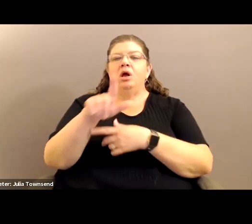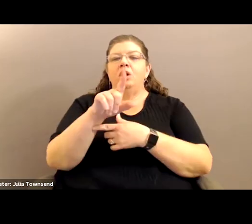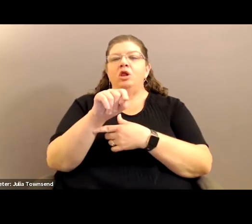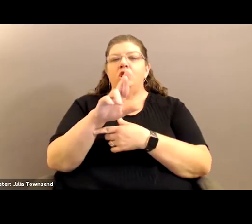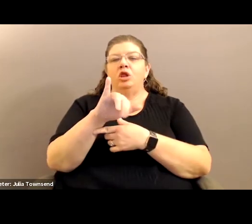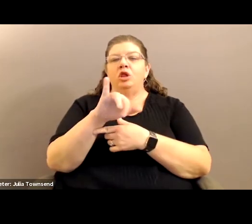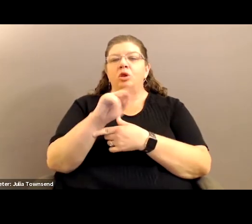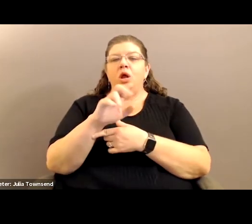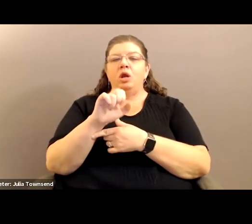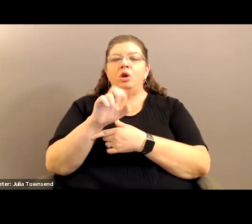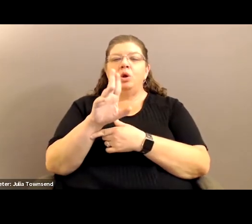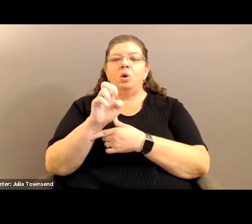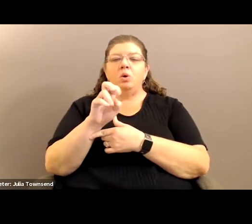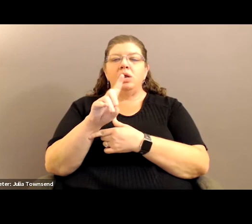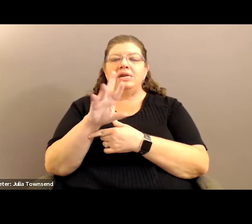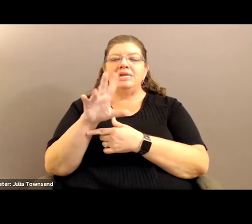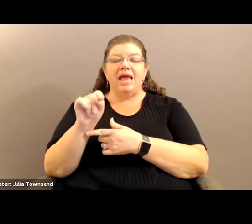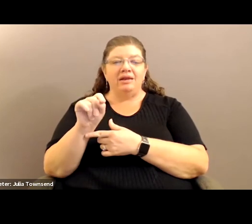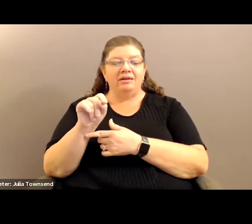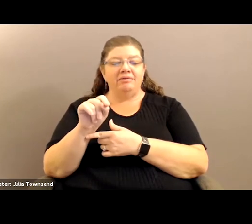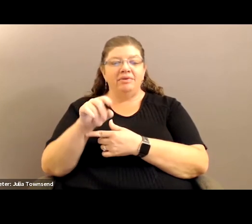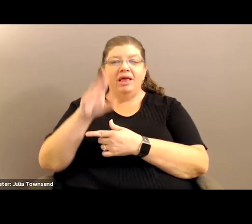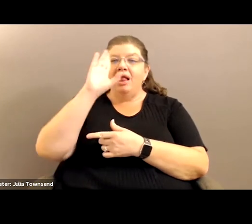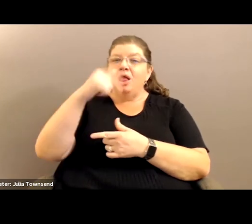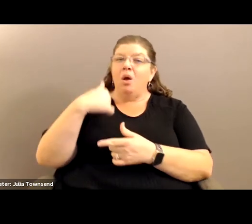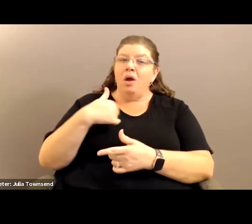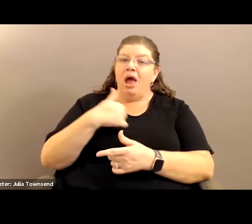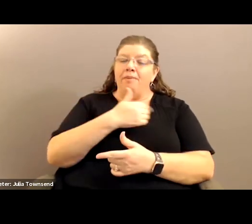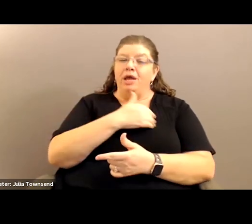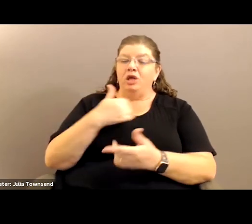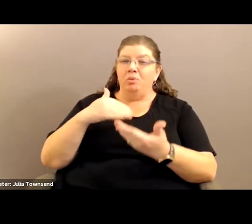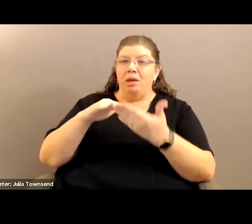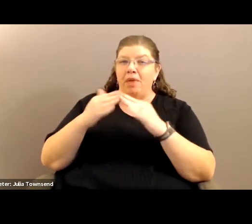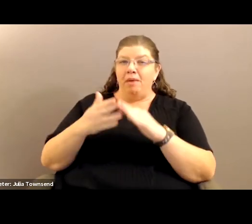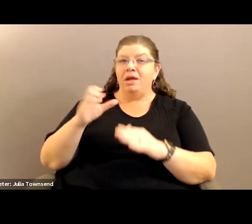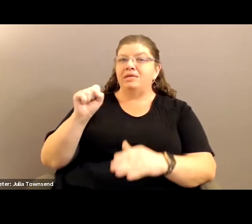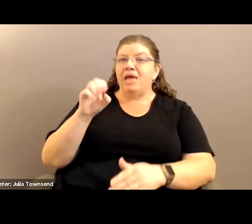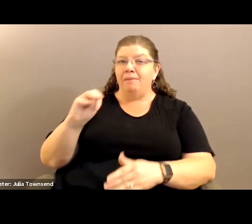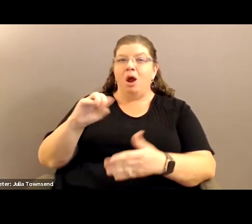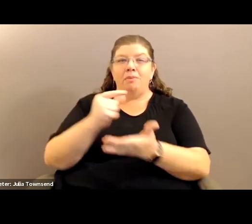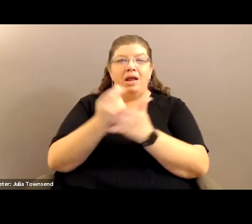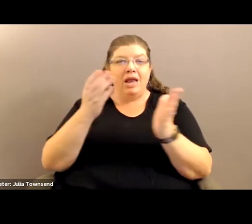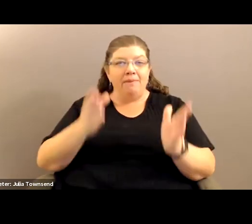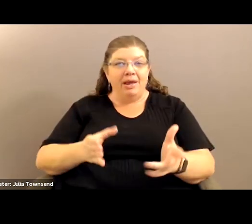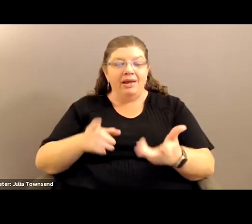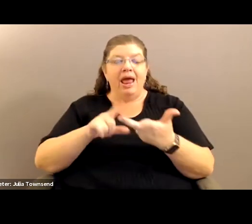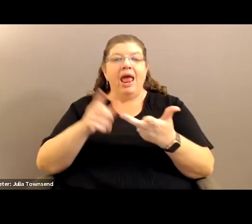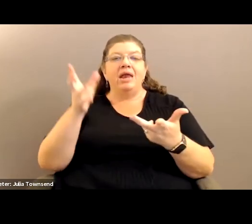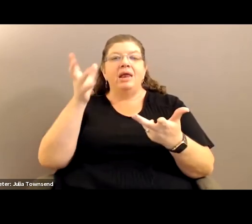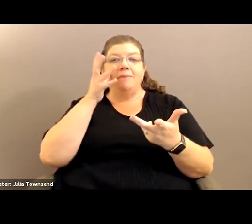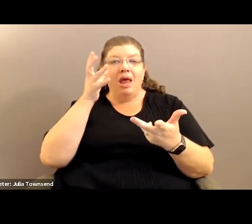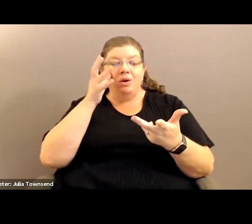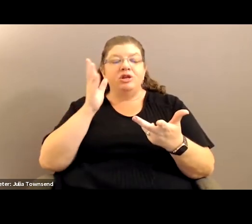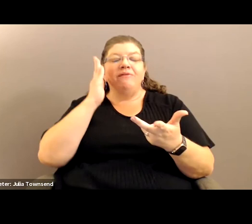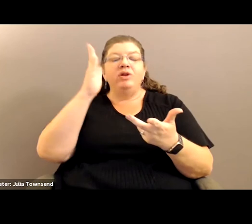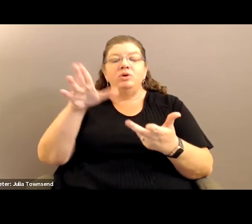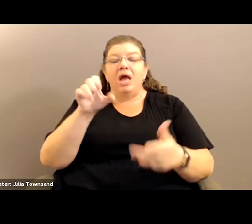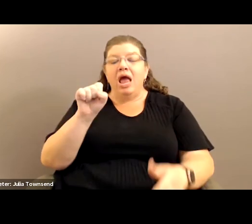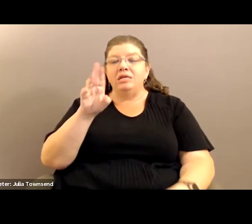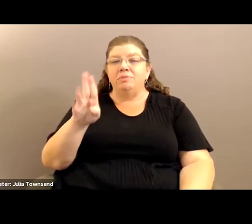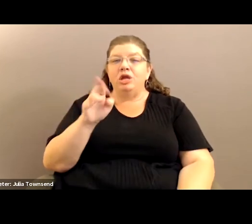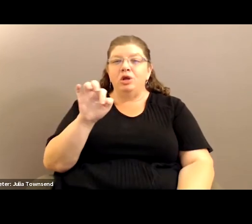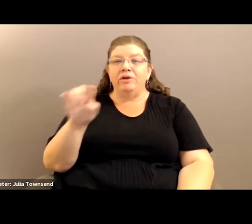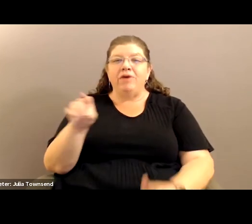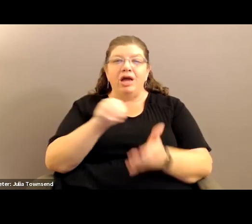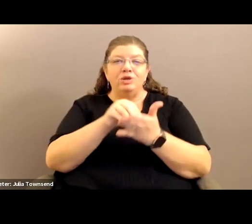hello my name is lauren quanday and i am a community member san marcos alumni and a parent to future sb unified students i'm